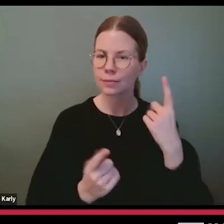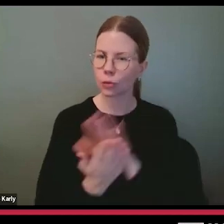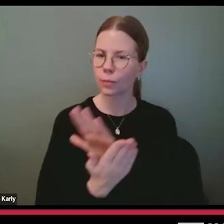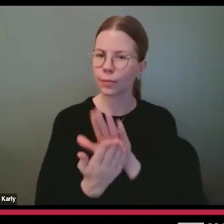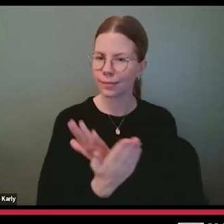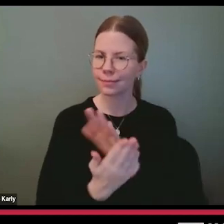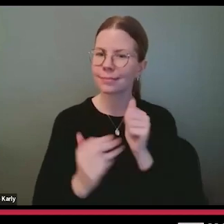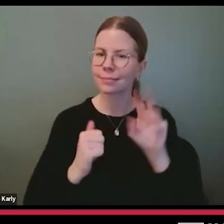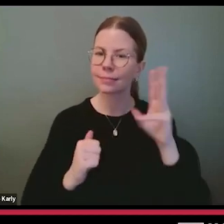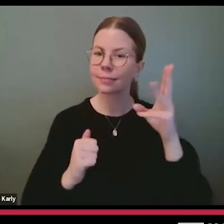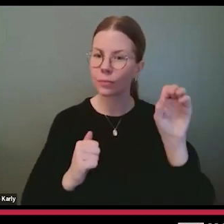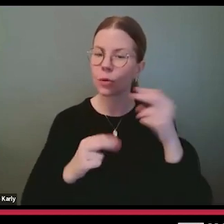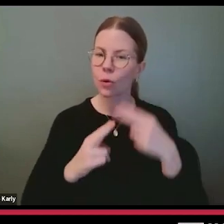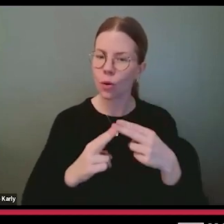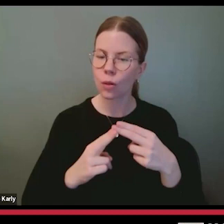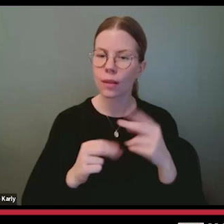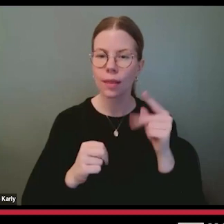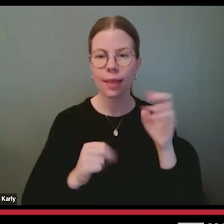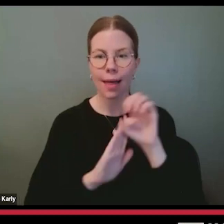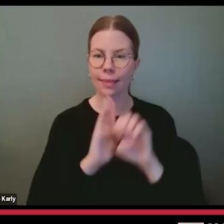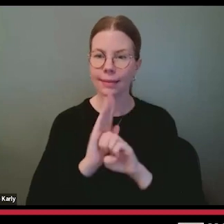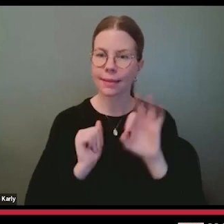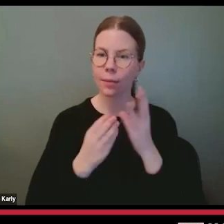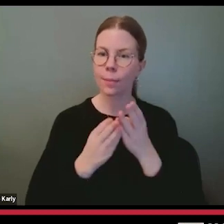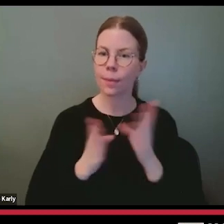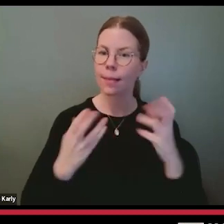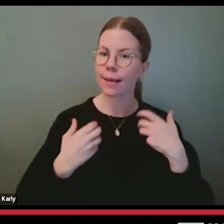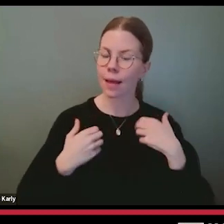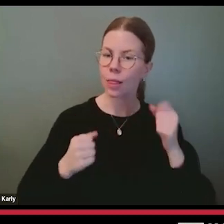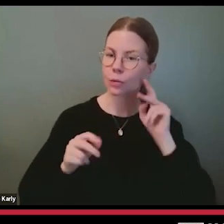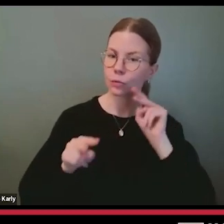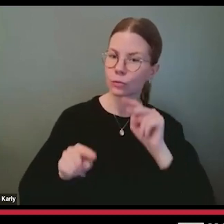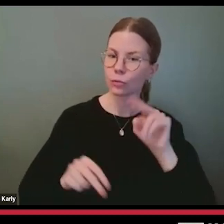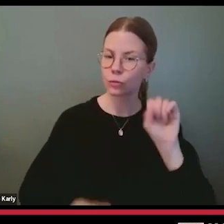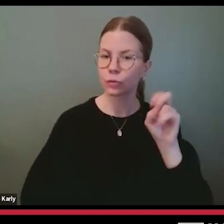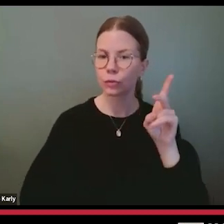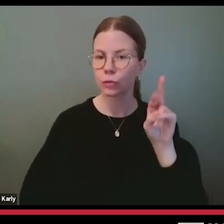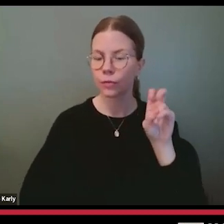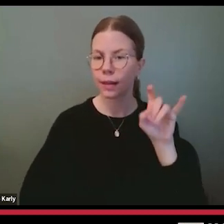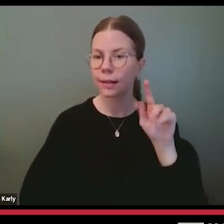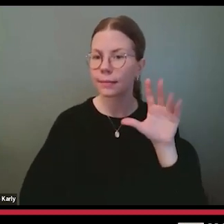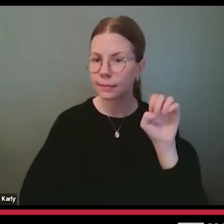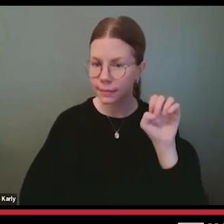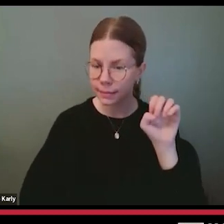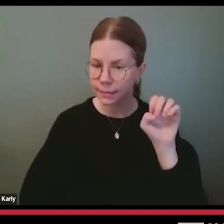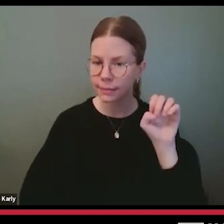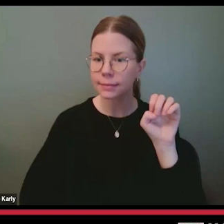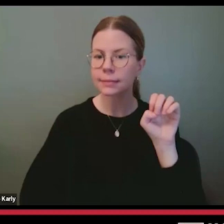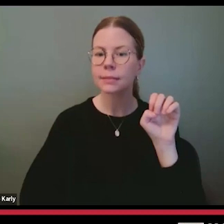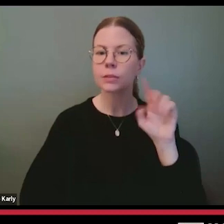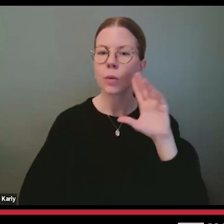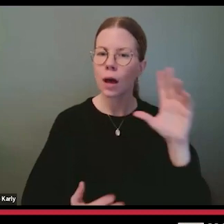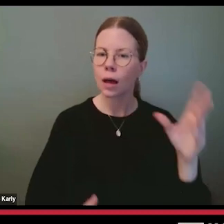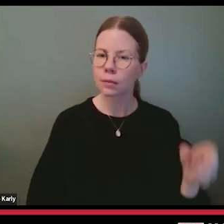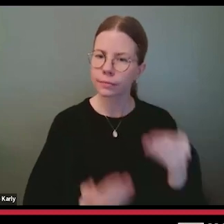The Ethics of Public Health Surveillance. And when I picked up that document, I was expecting it to be about the rights